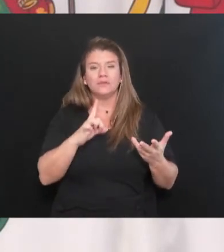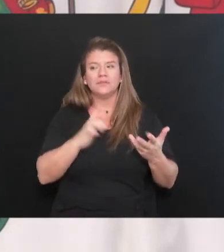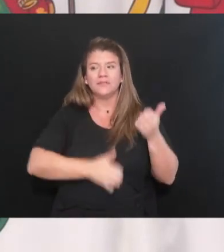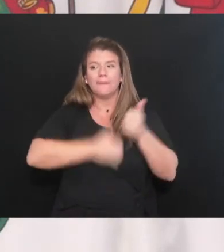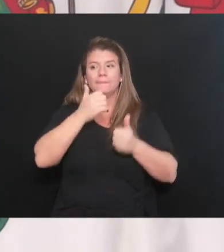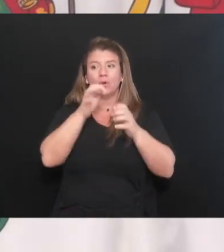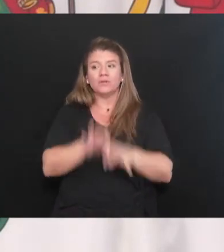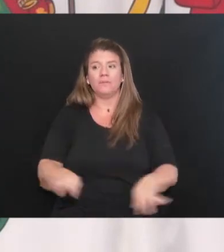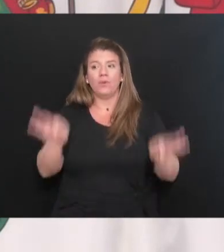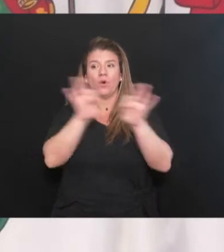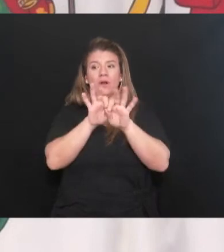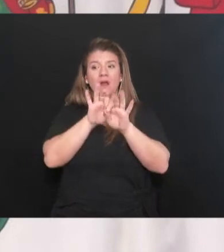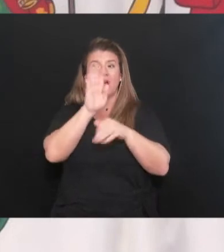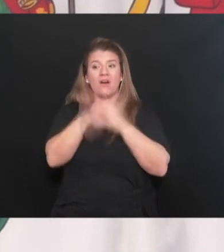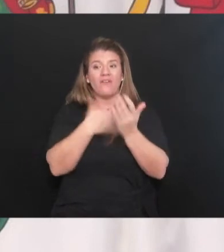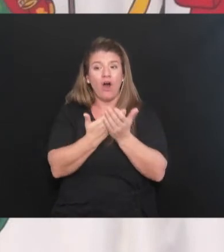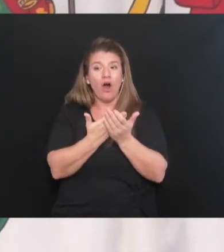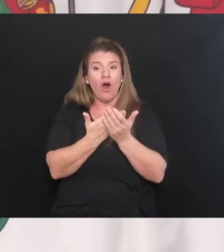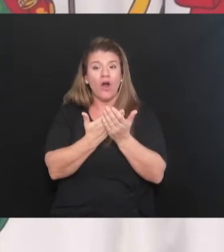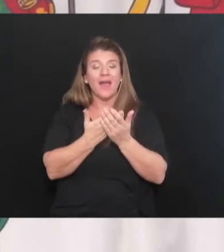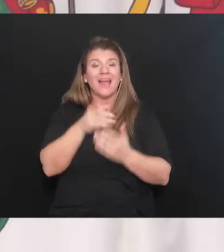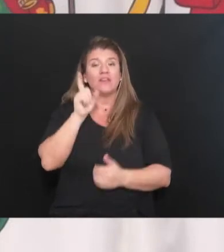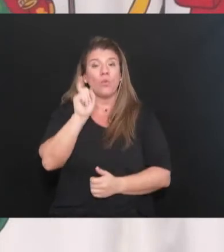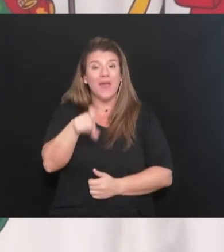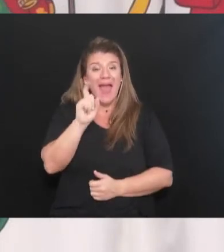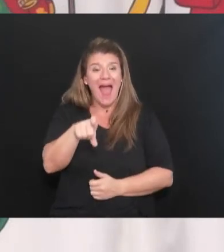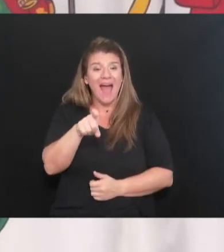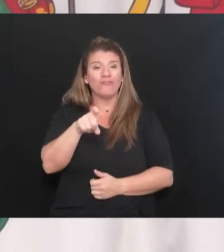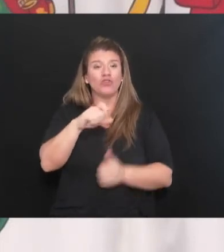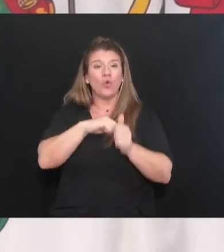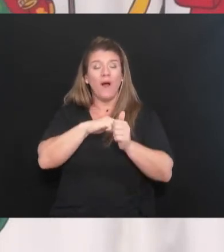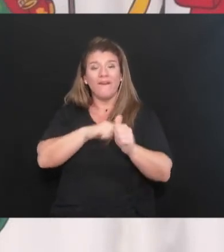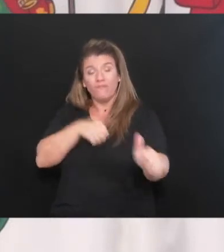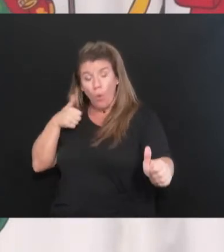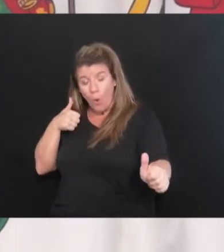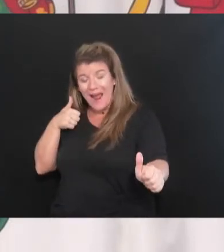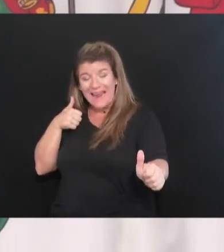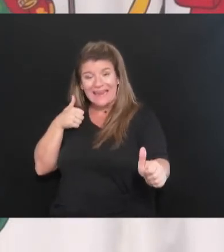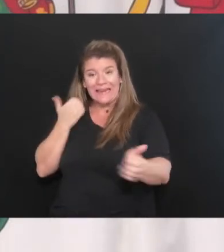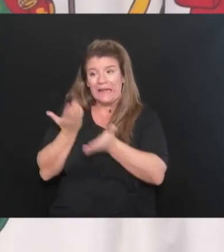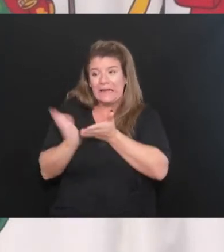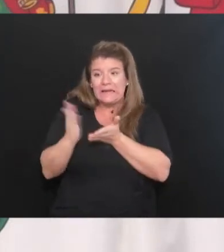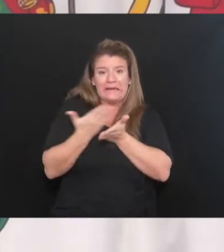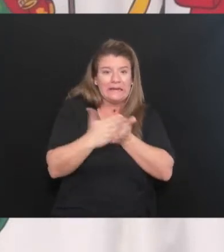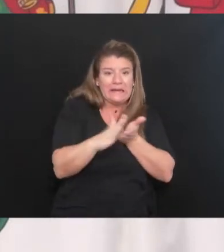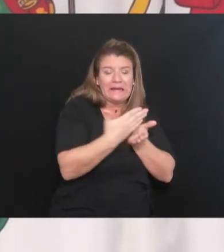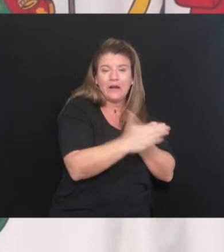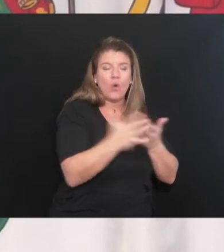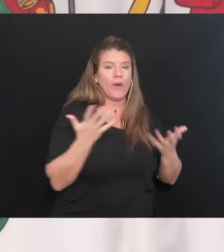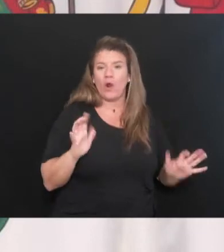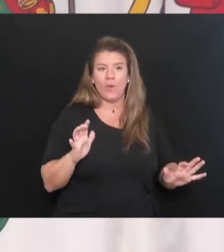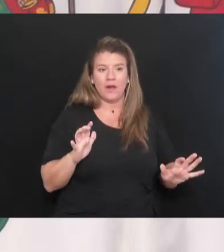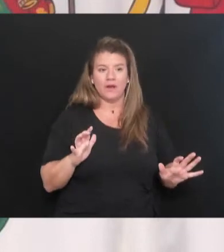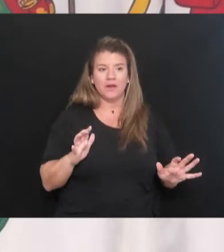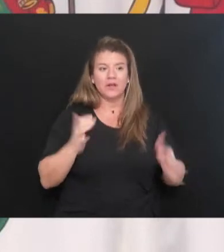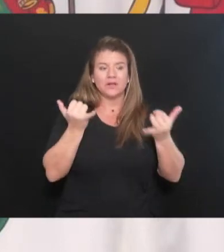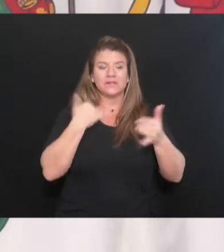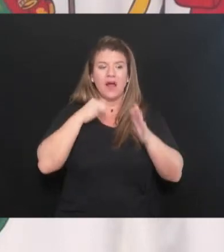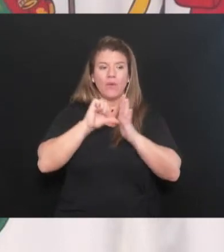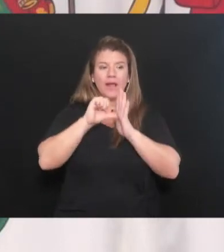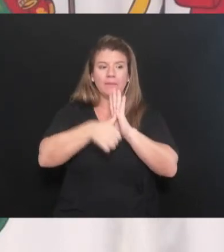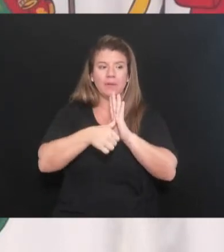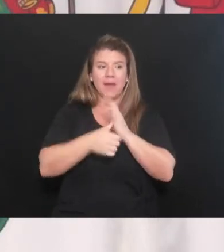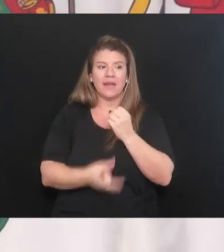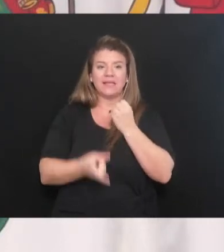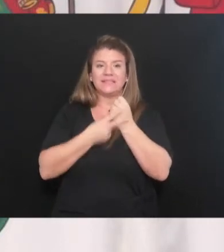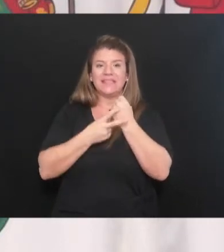have got to avoid rationing. So we're implementing saving our care right now